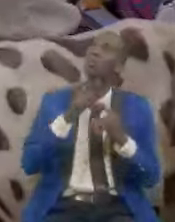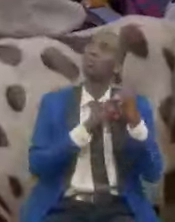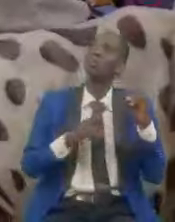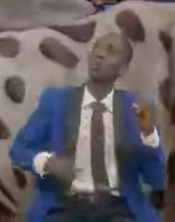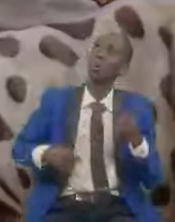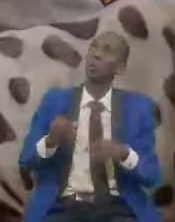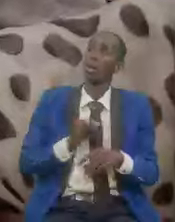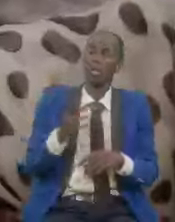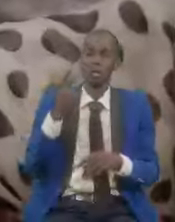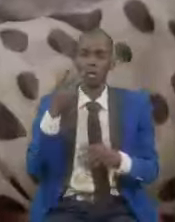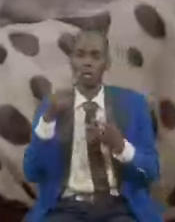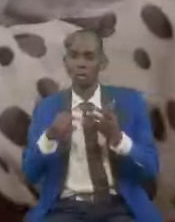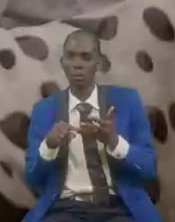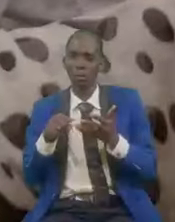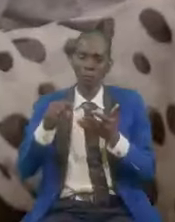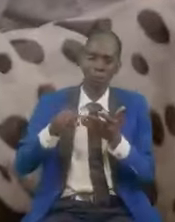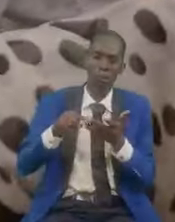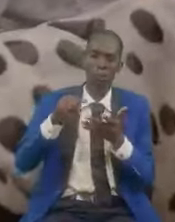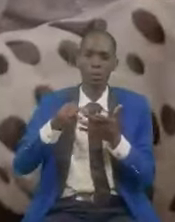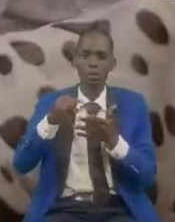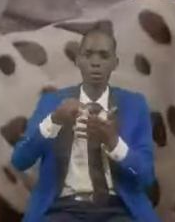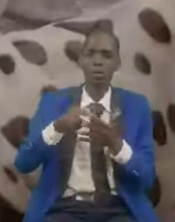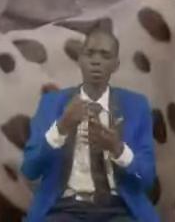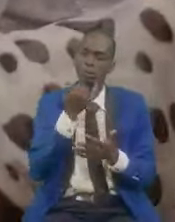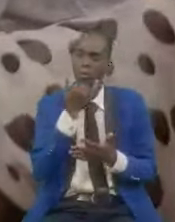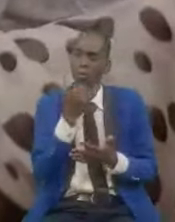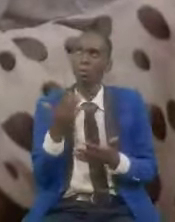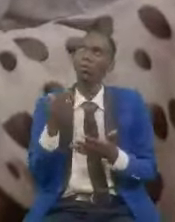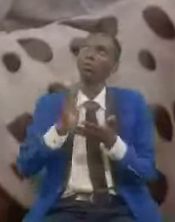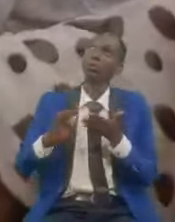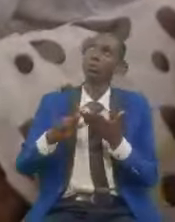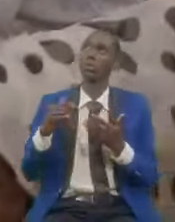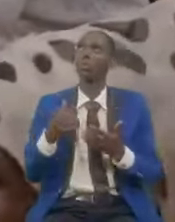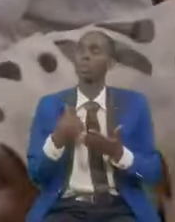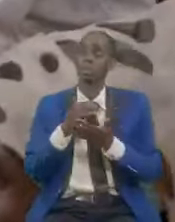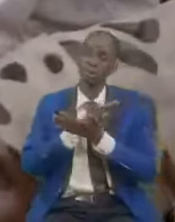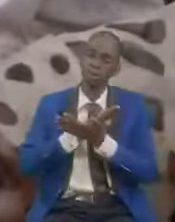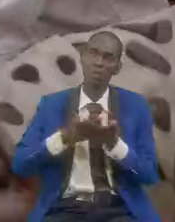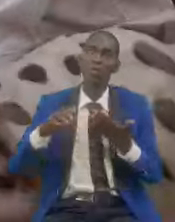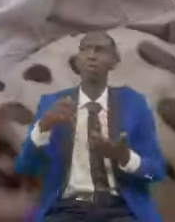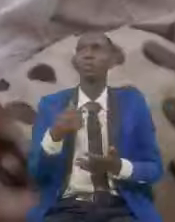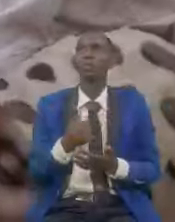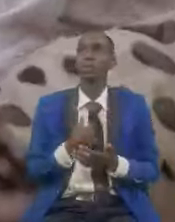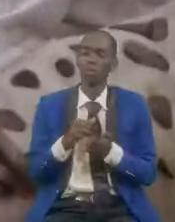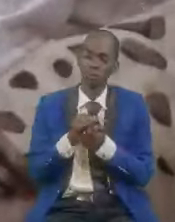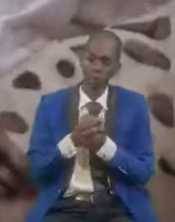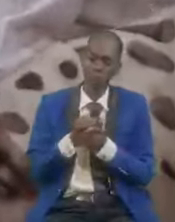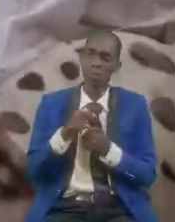see this, I see this. Forgive me, cleanse me, wash